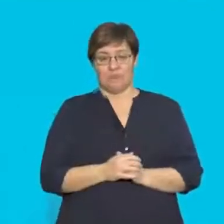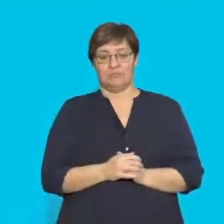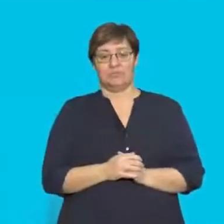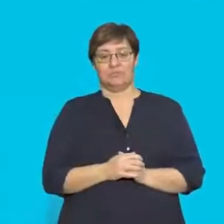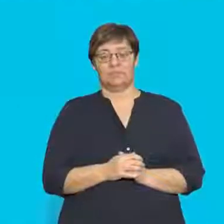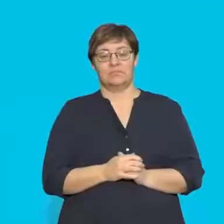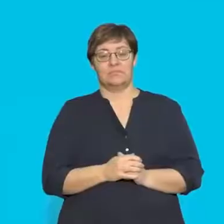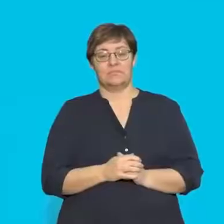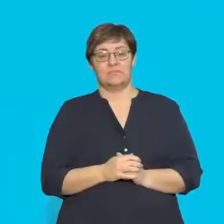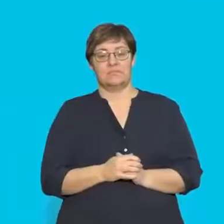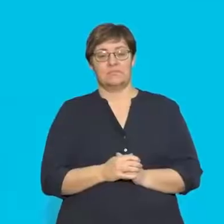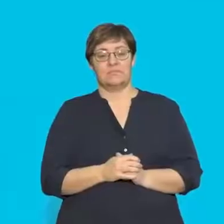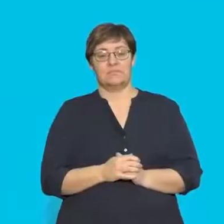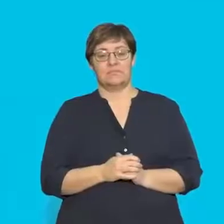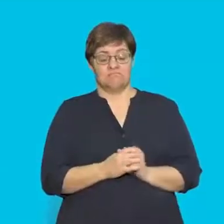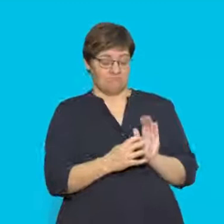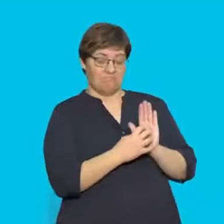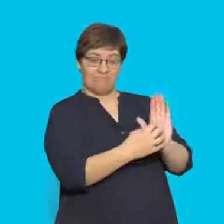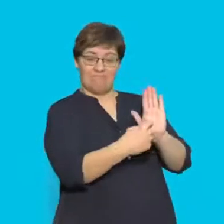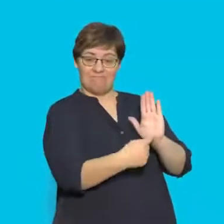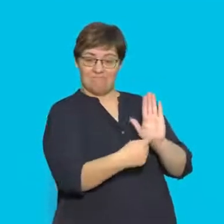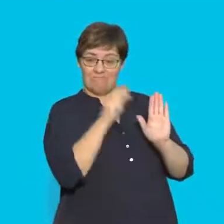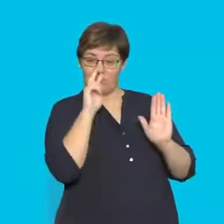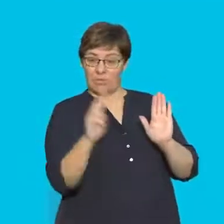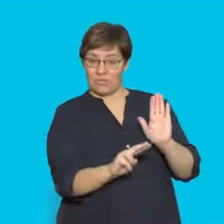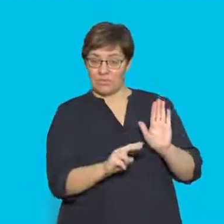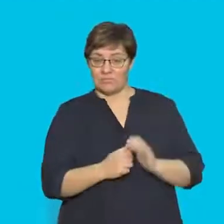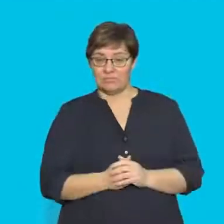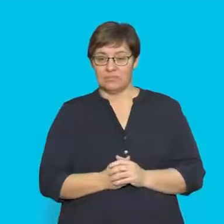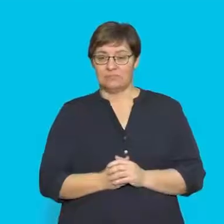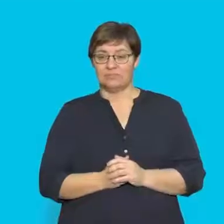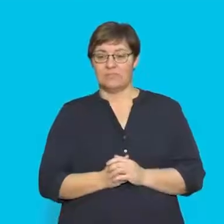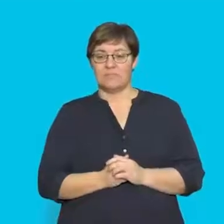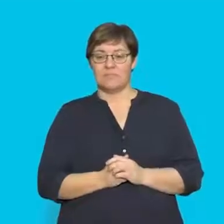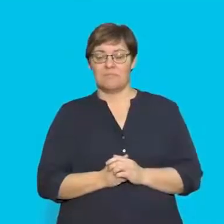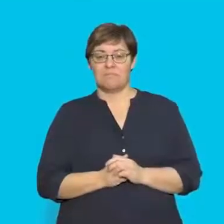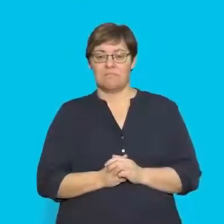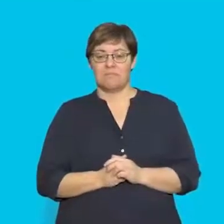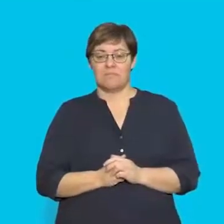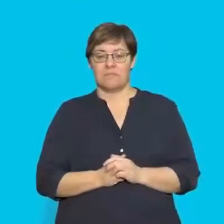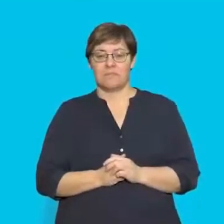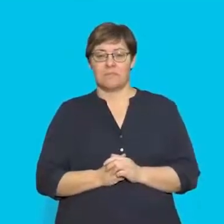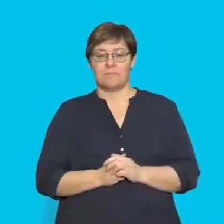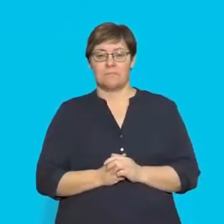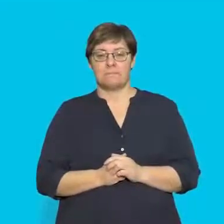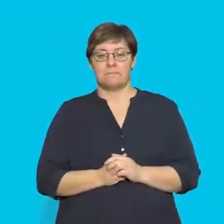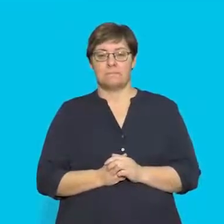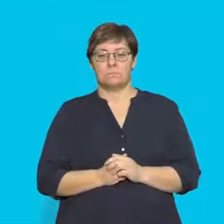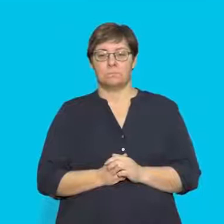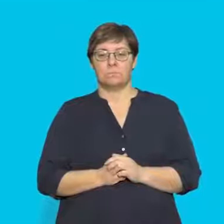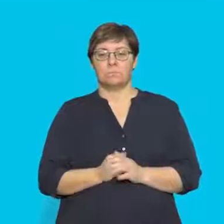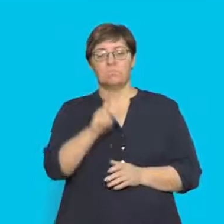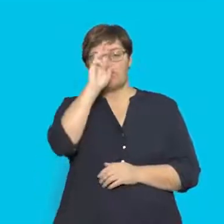so let me have a look at this particular simulation. And here we go. Now